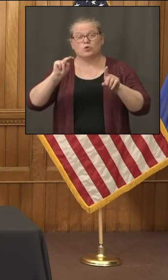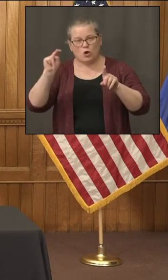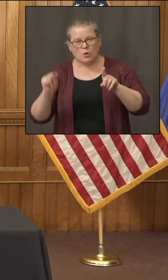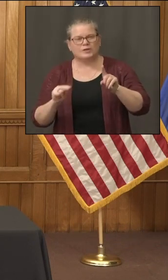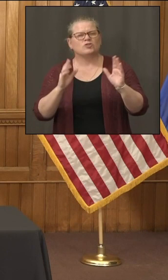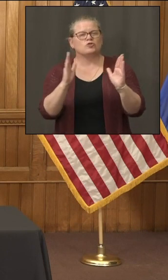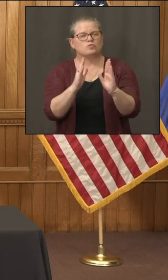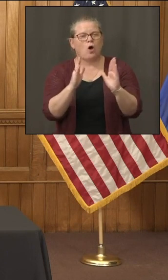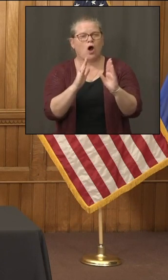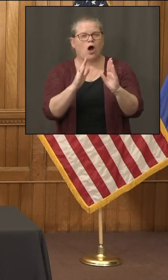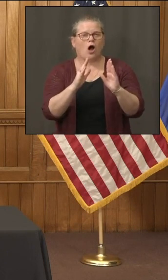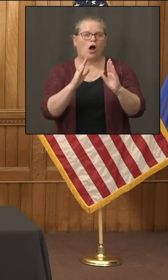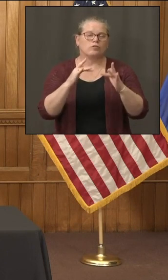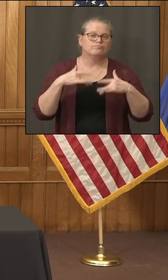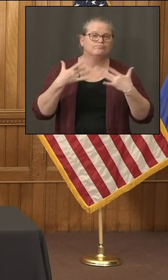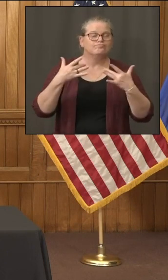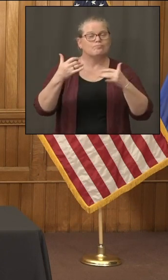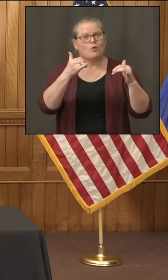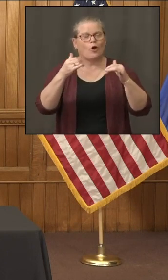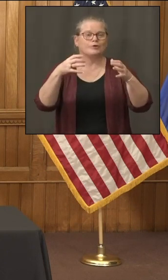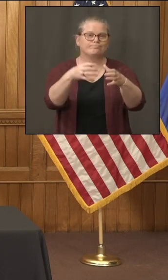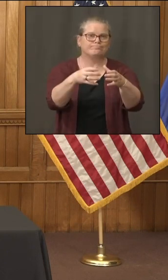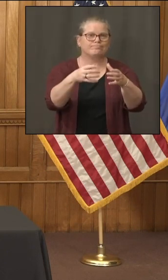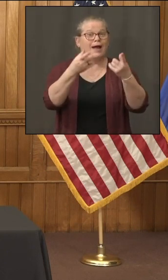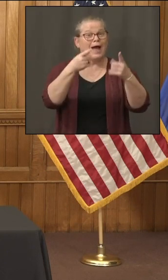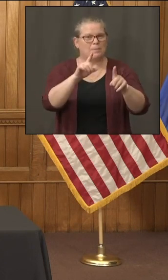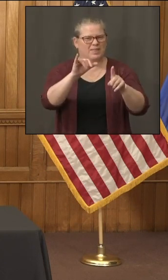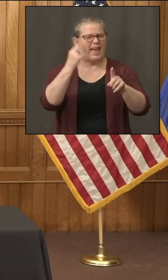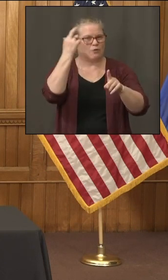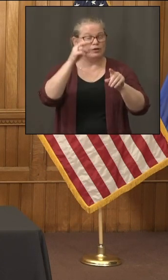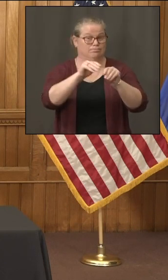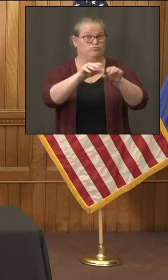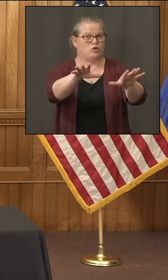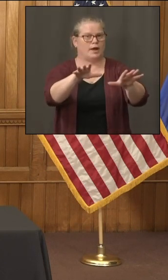is a bit of a surprise to me. Josh?